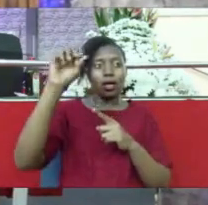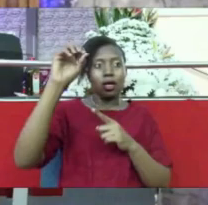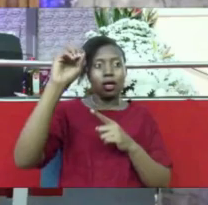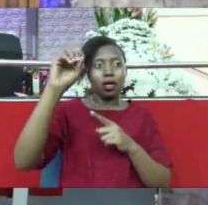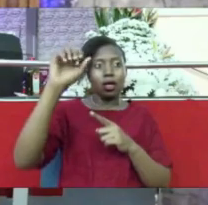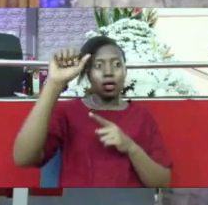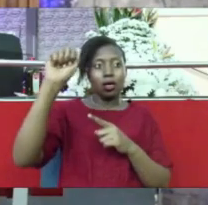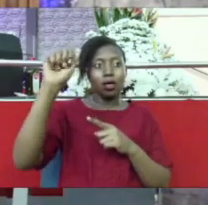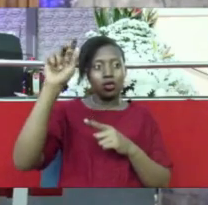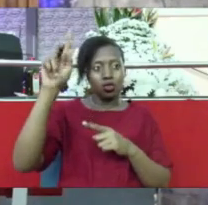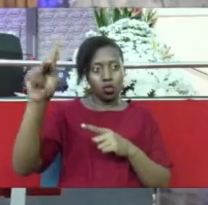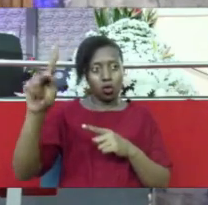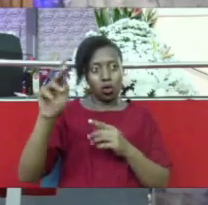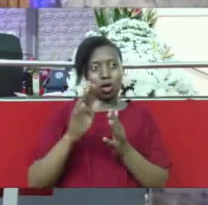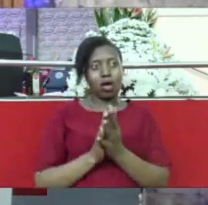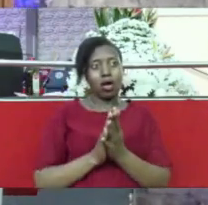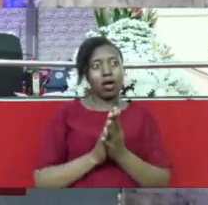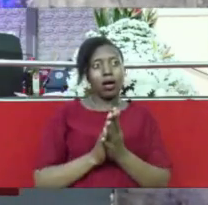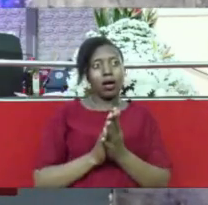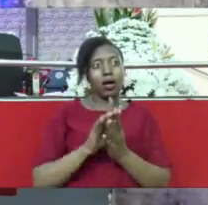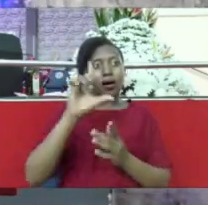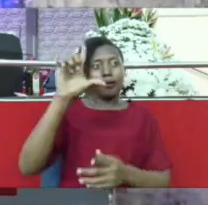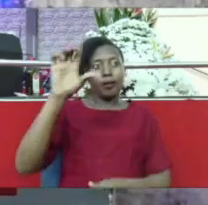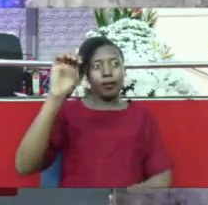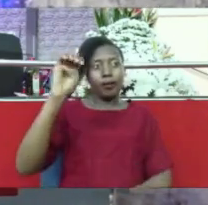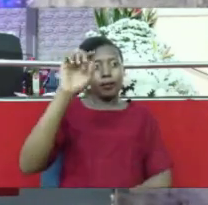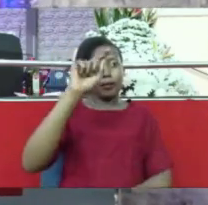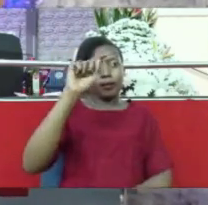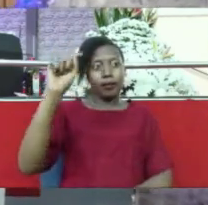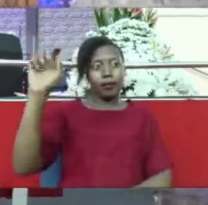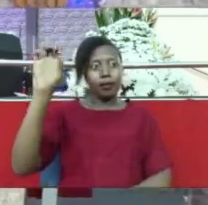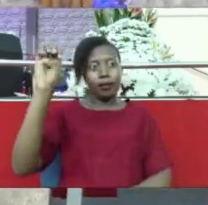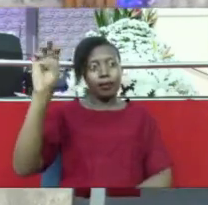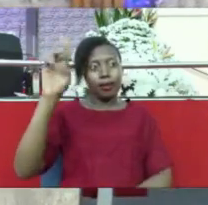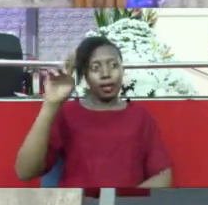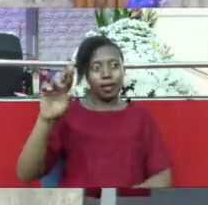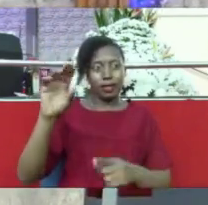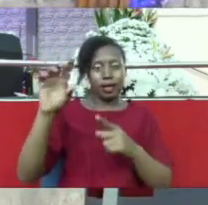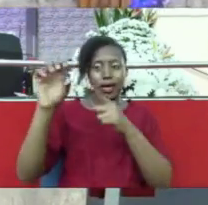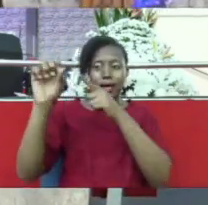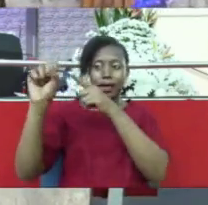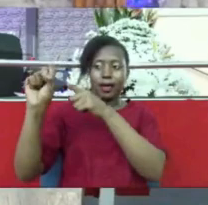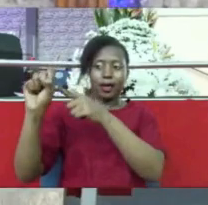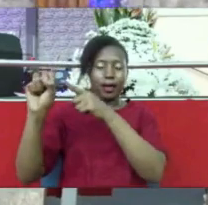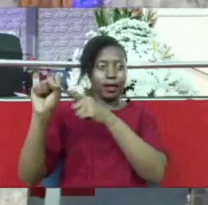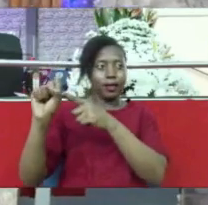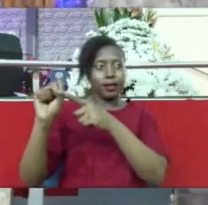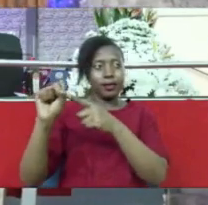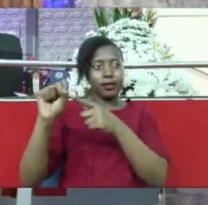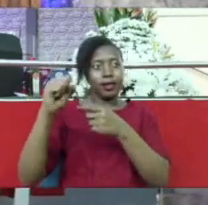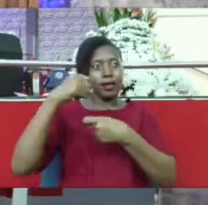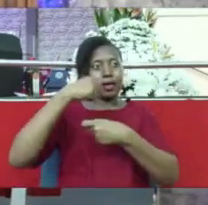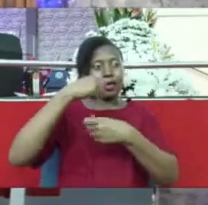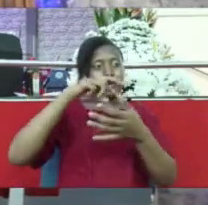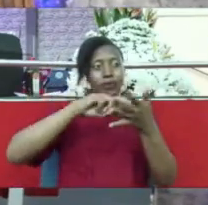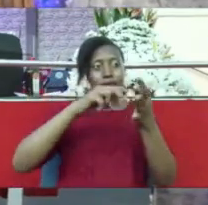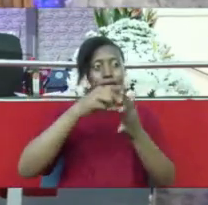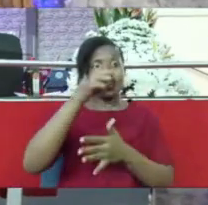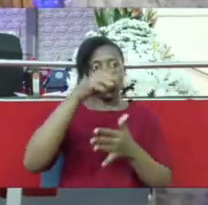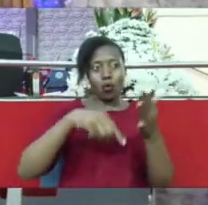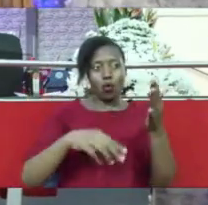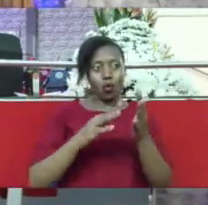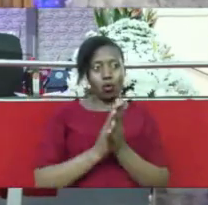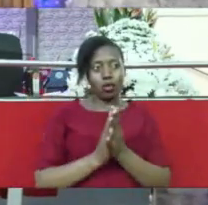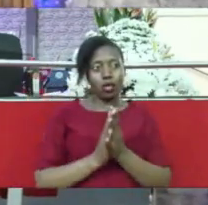na muda kwa neno la Mungu. S spend time in God's word. Tafuta muda kwa neno la Mungu. And then